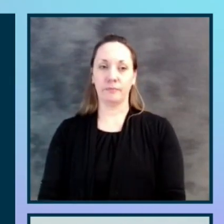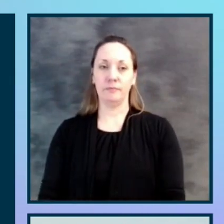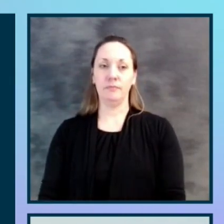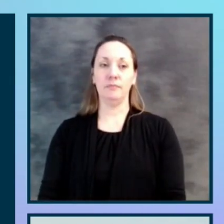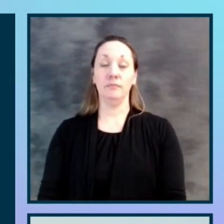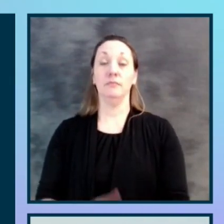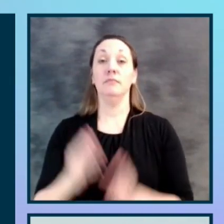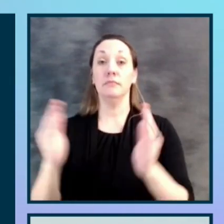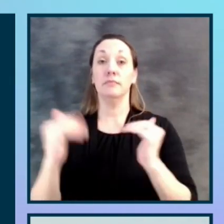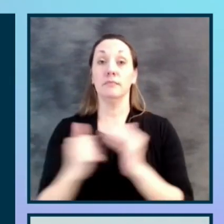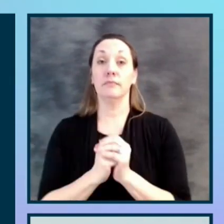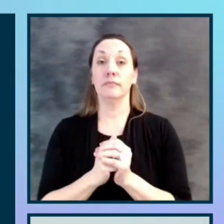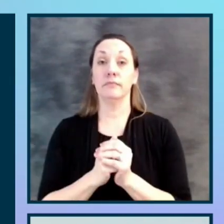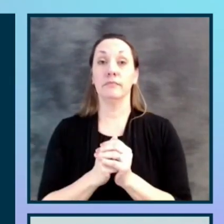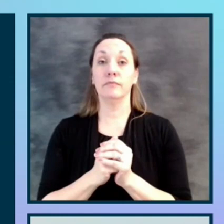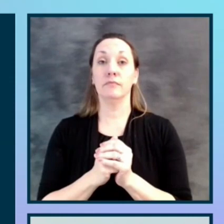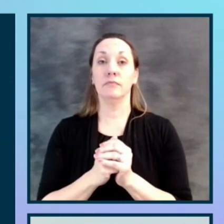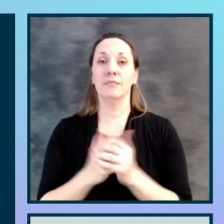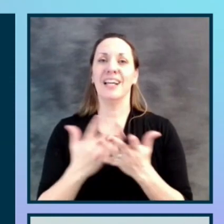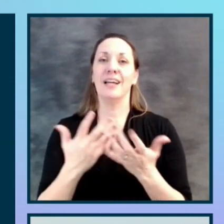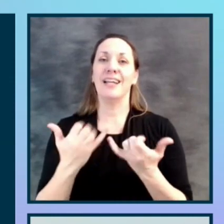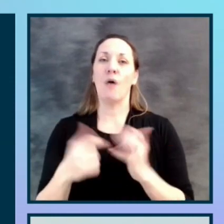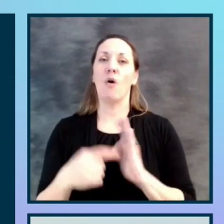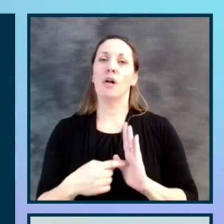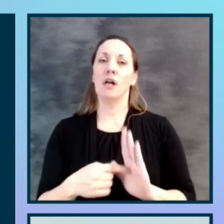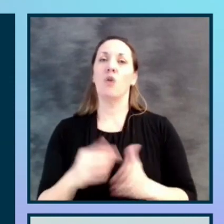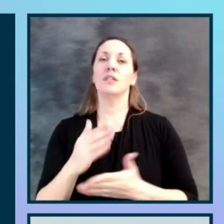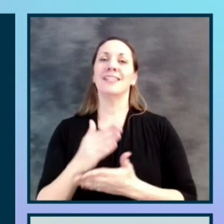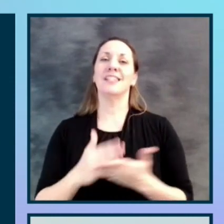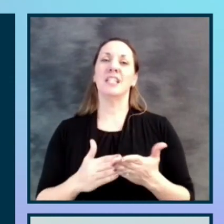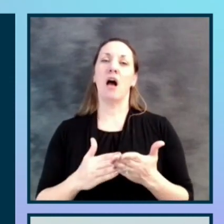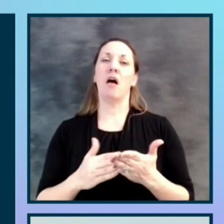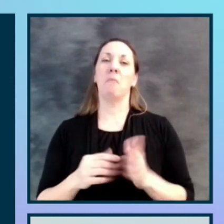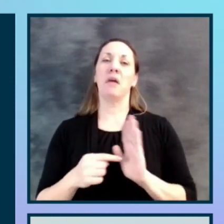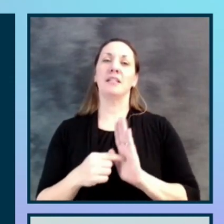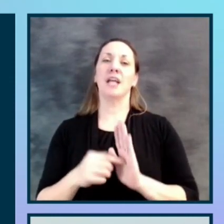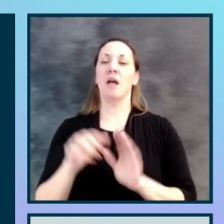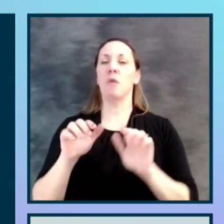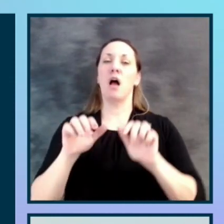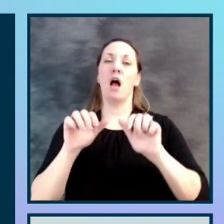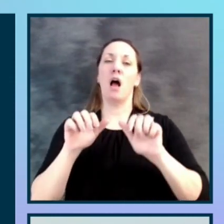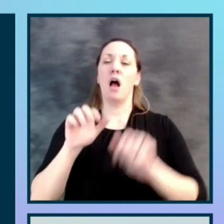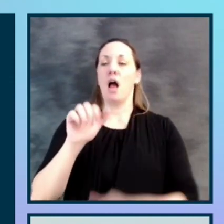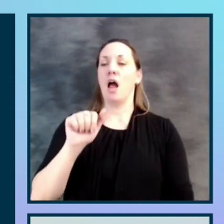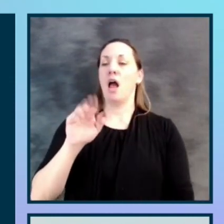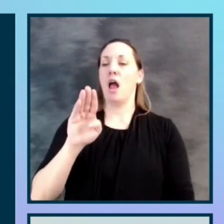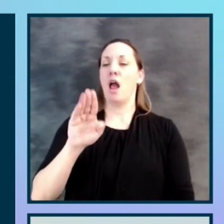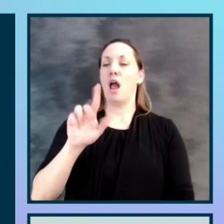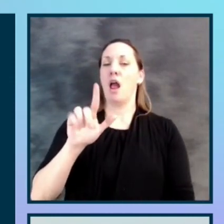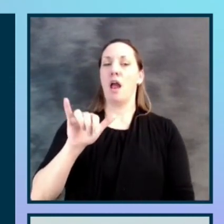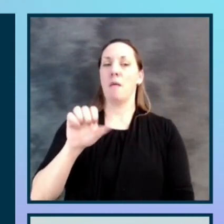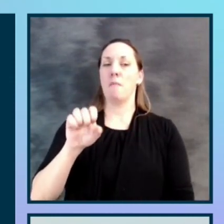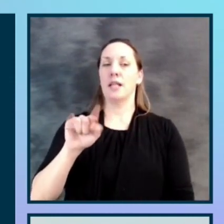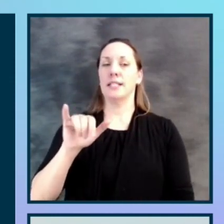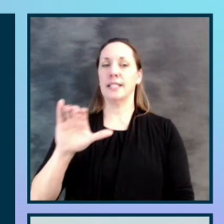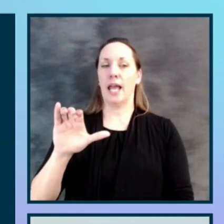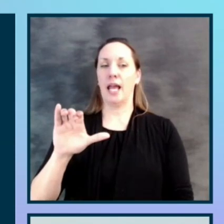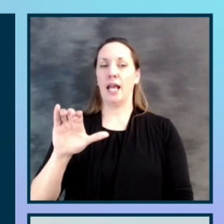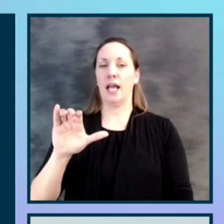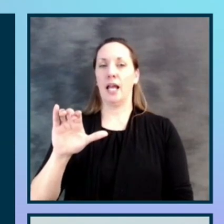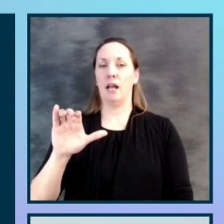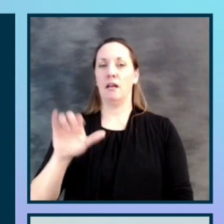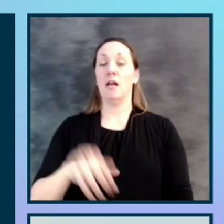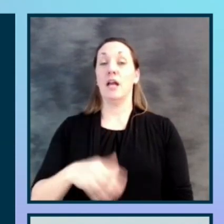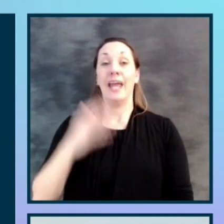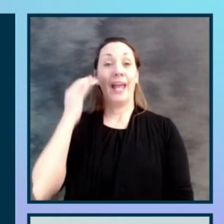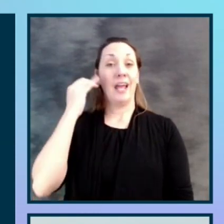Next, I want to call out some examples of ableistic language. For people who don't know what ableism is, it's